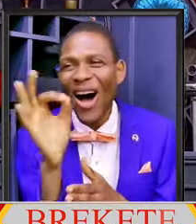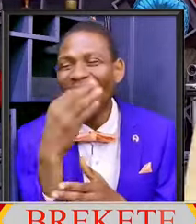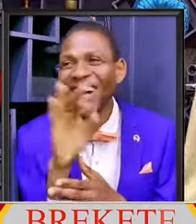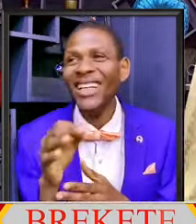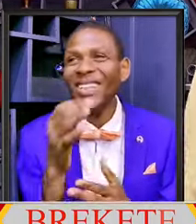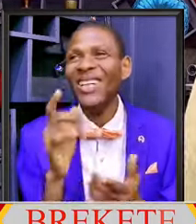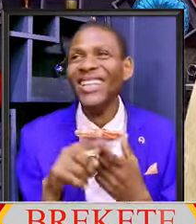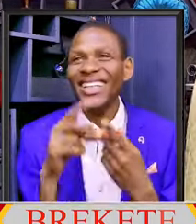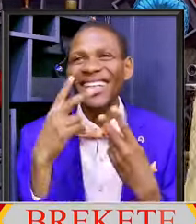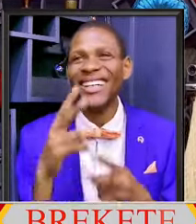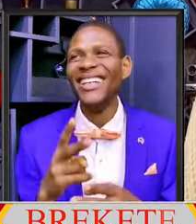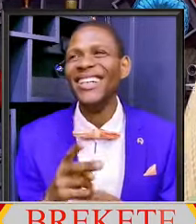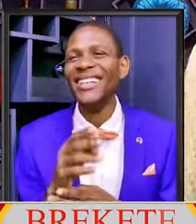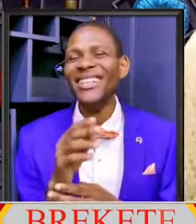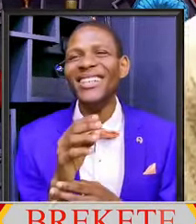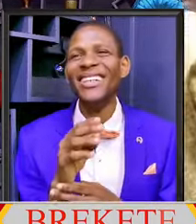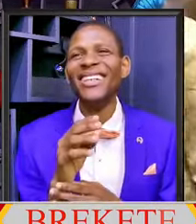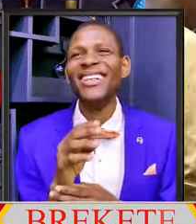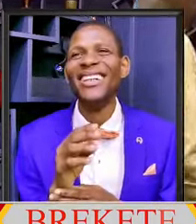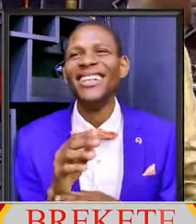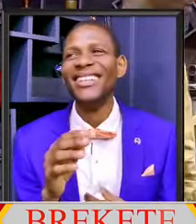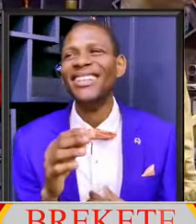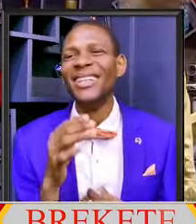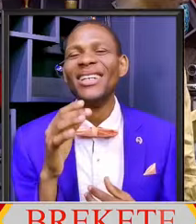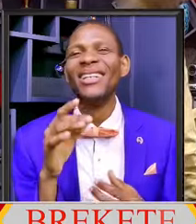Because. Those who support make her talk say we.